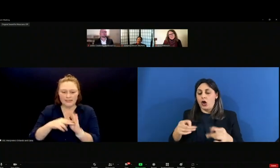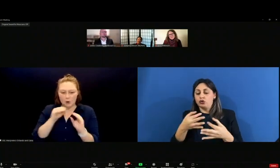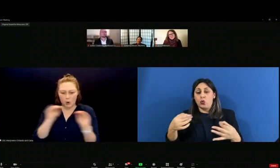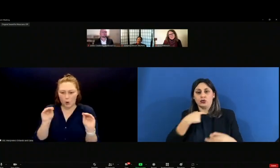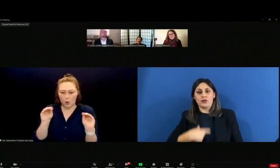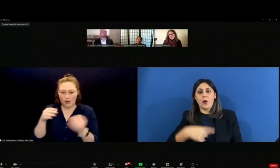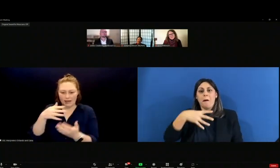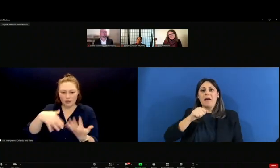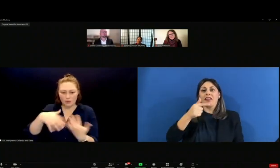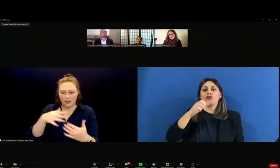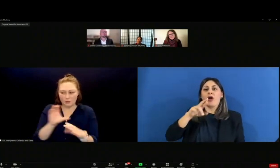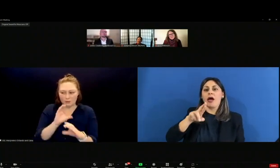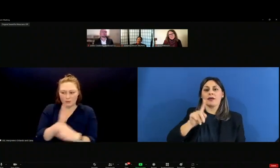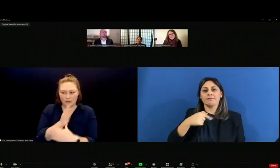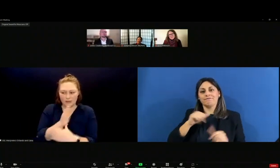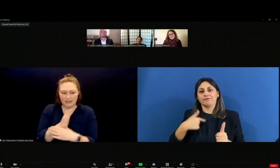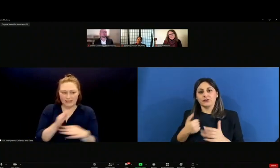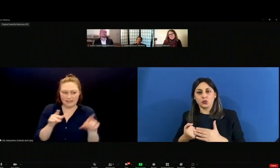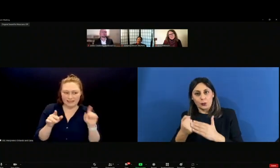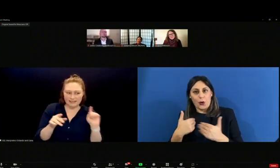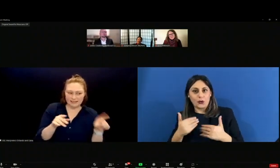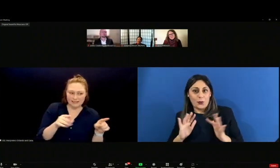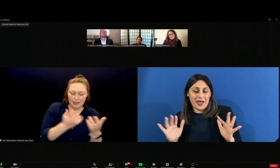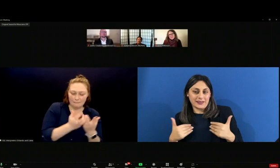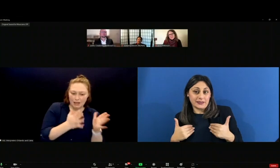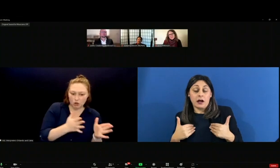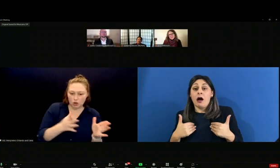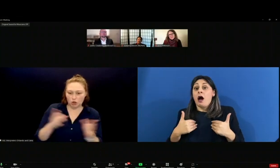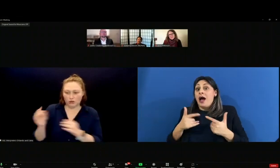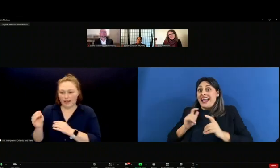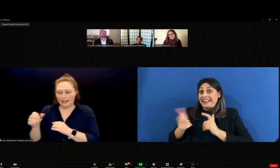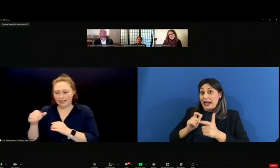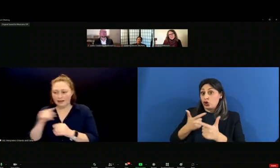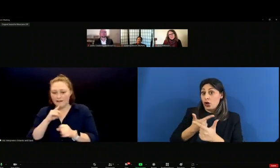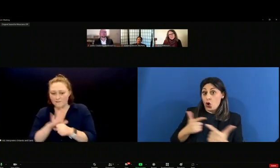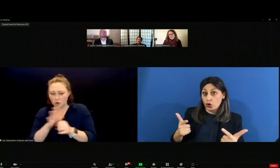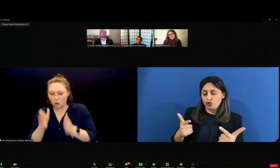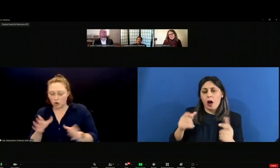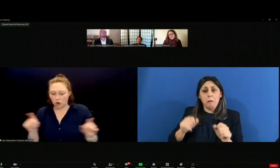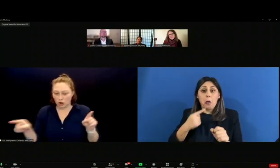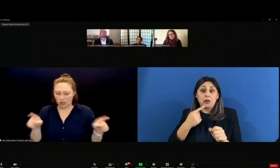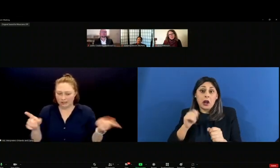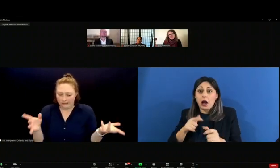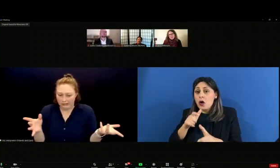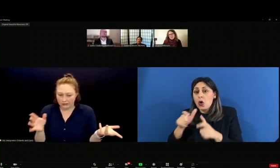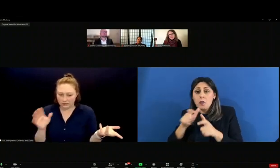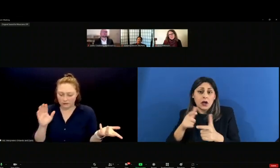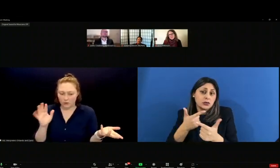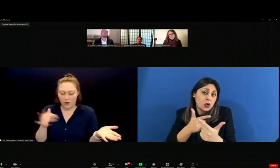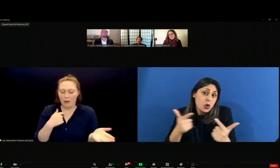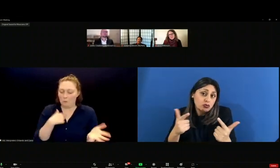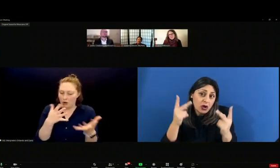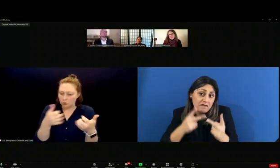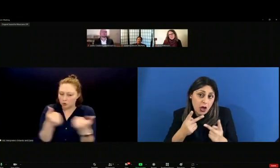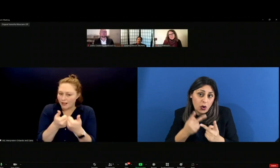there was no communication, actually, in this experiment, and no director-matcher task. So I want to challenge you a bit and ask,